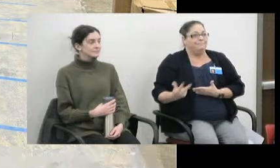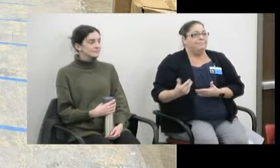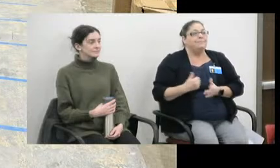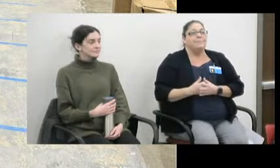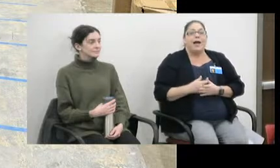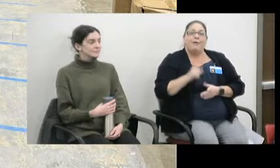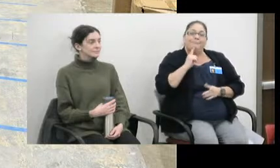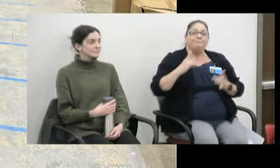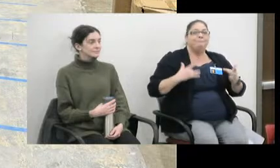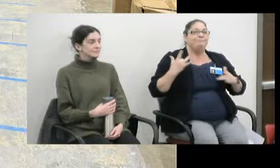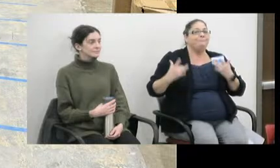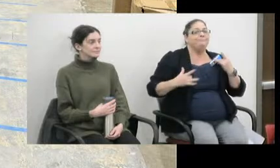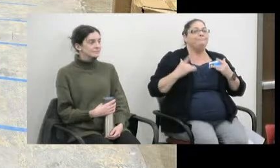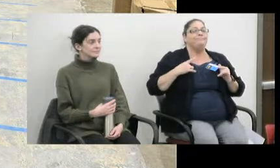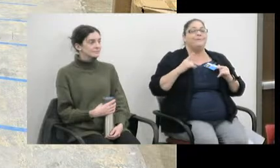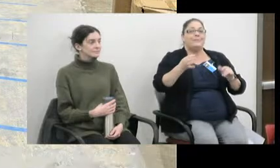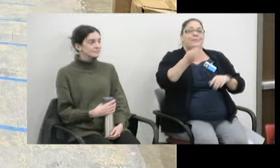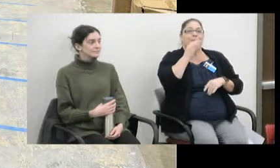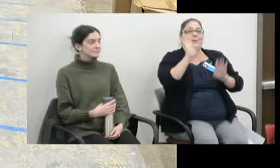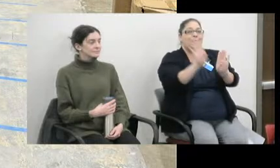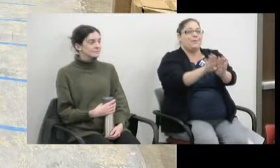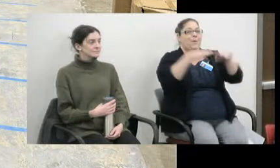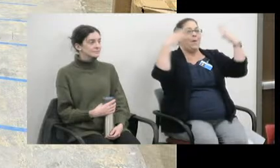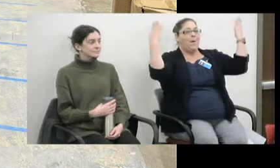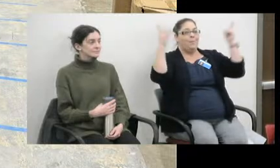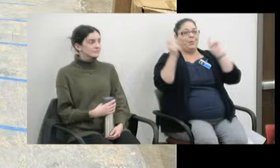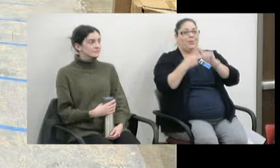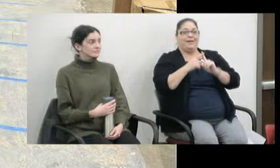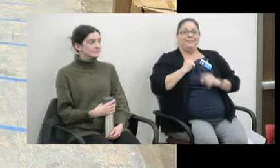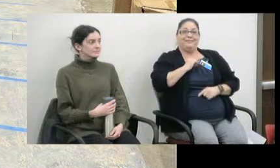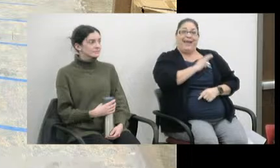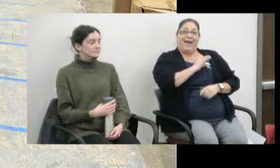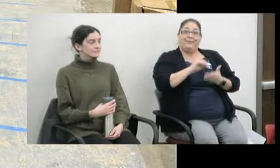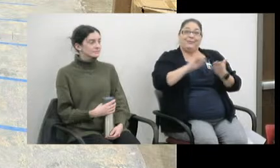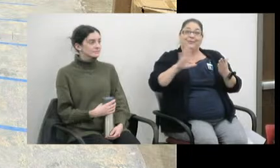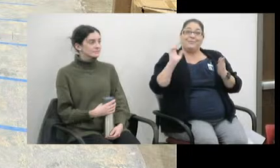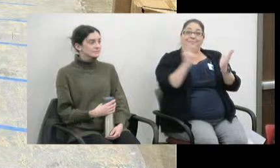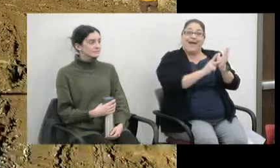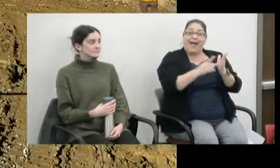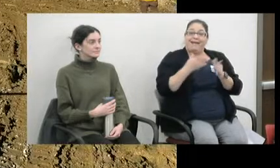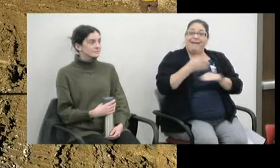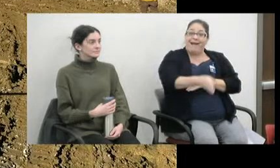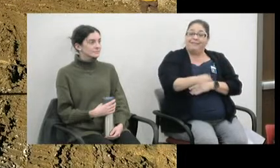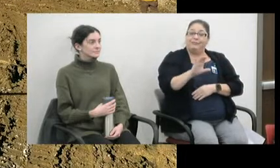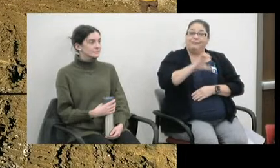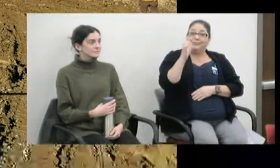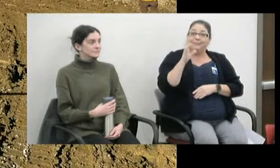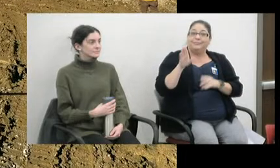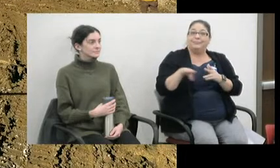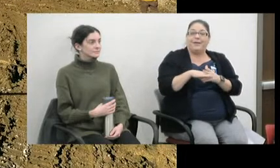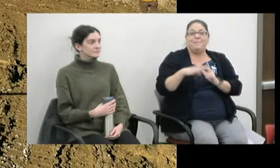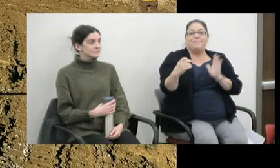looking forward to opening that up when staff and students come back in January.